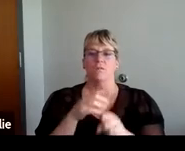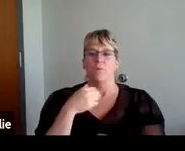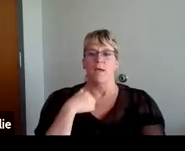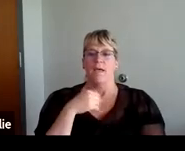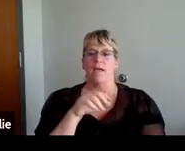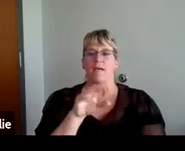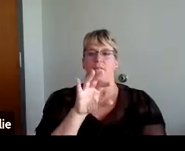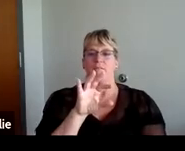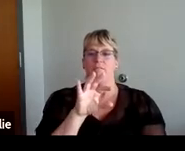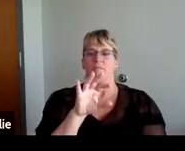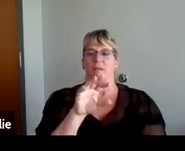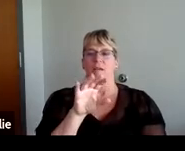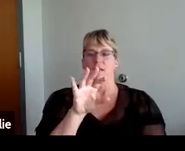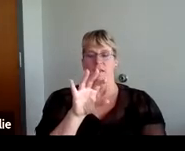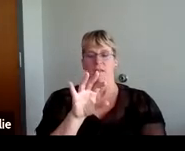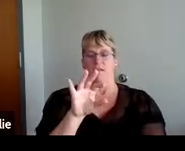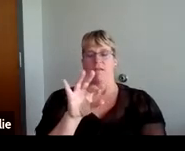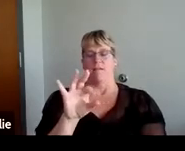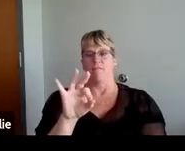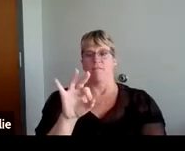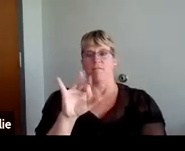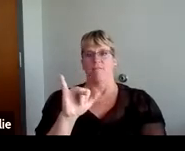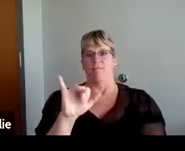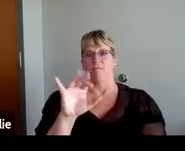the intramuscular injectable form for